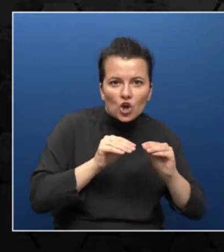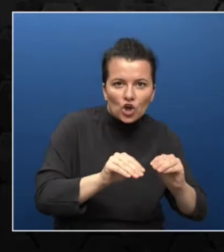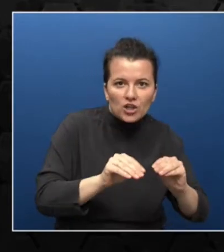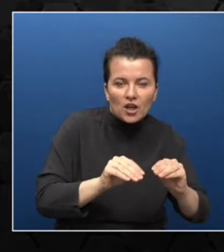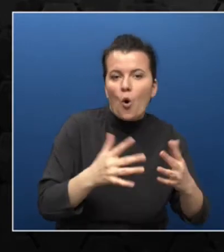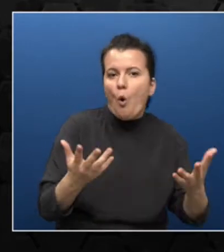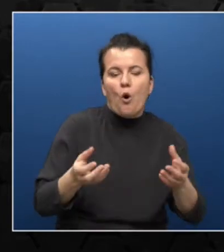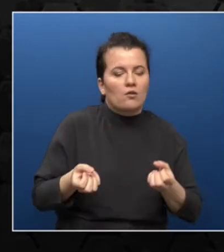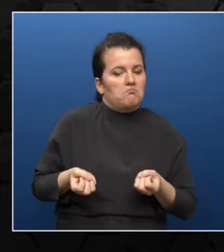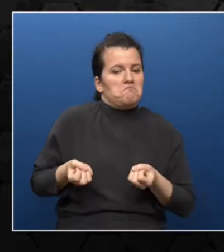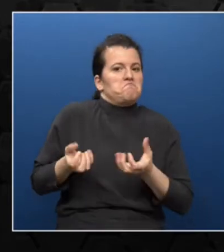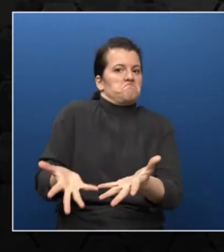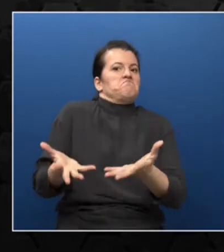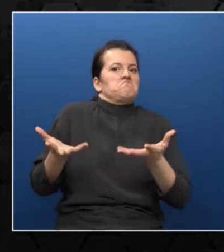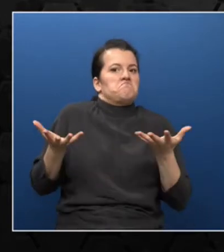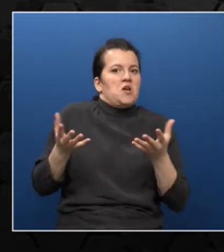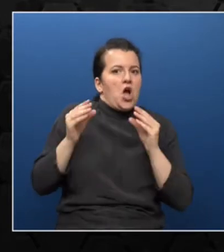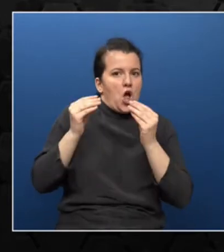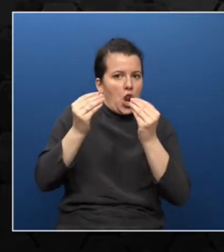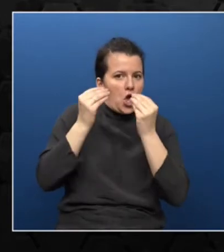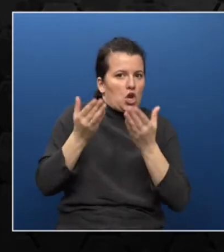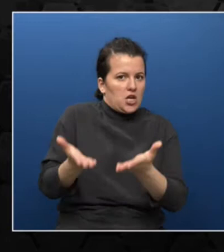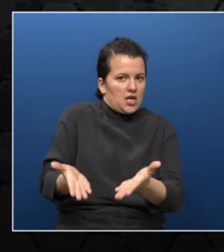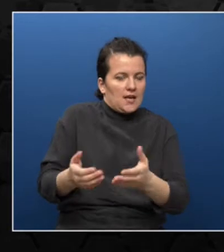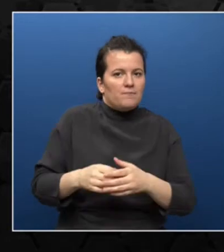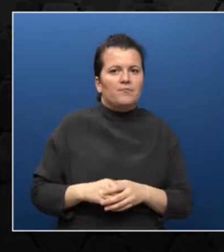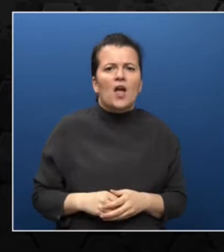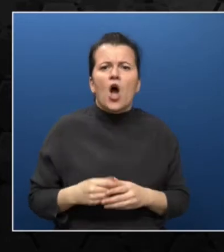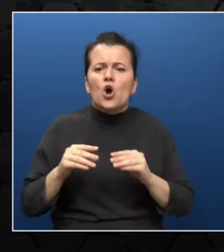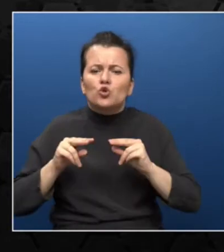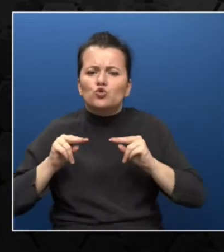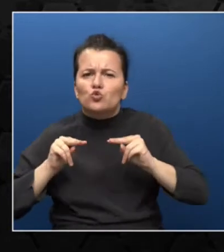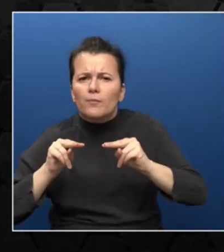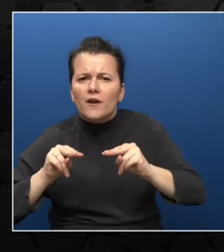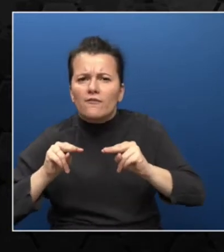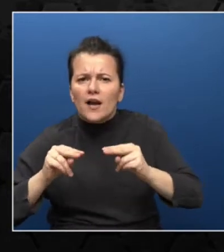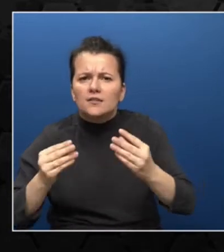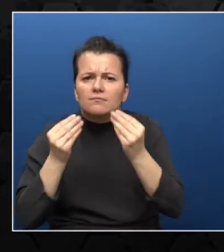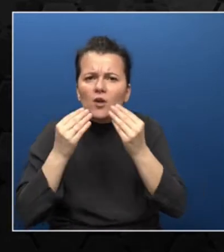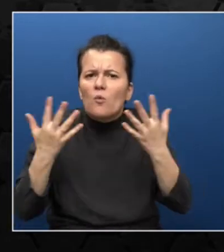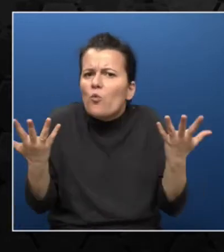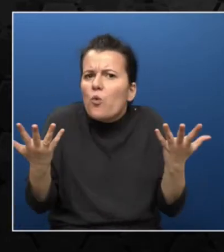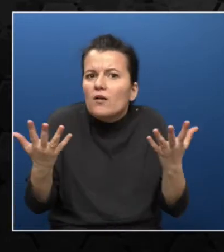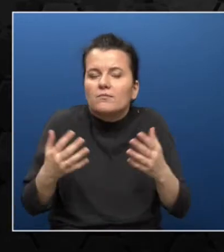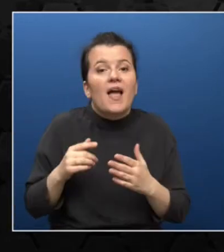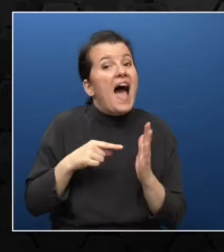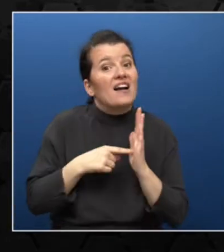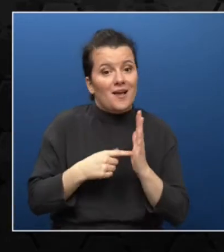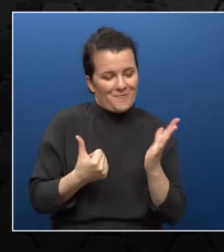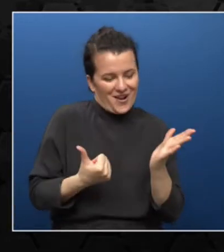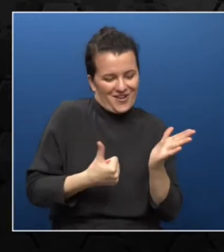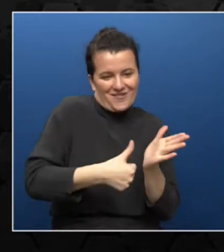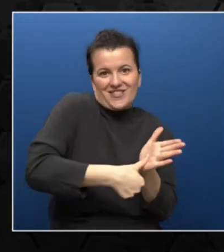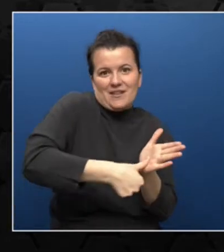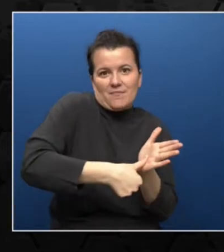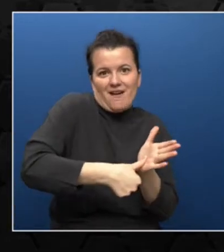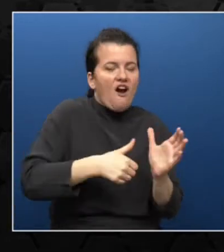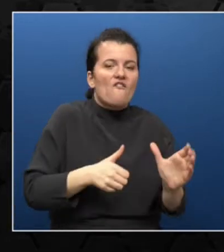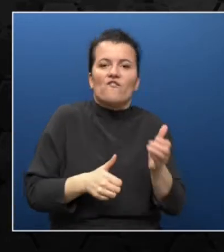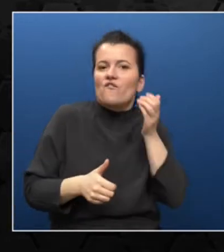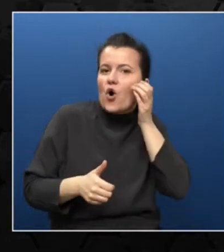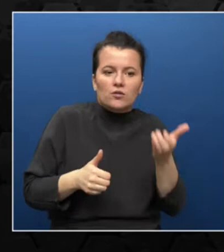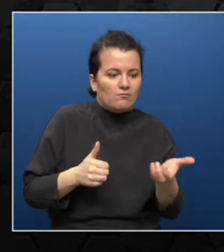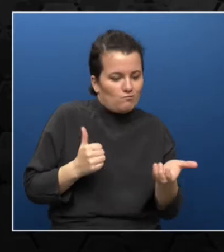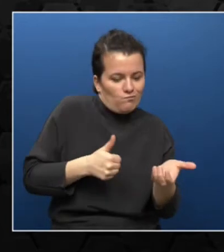what is supervised learning? Supervised learning in simple terms is like the fingerprint example I gave you, right? So when you have